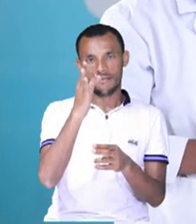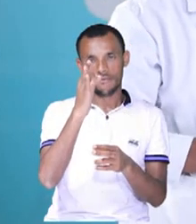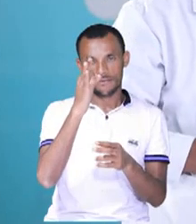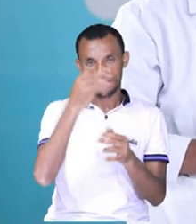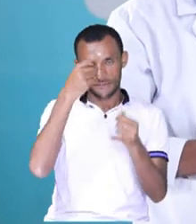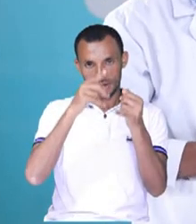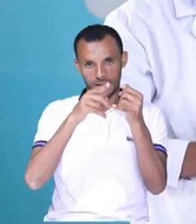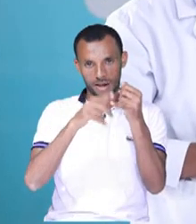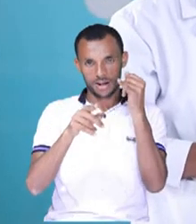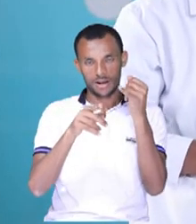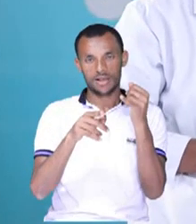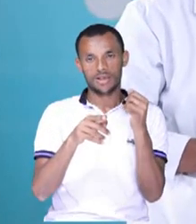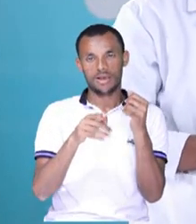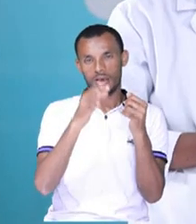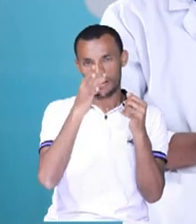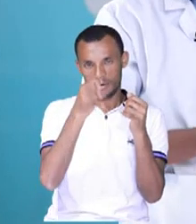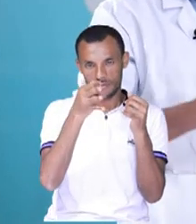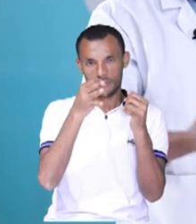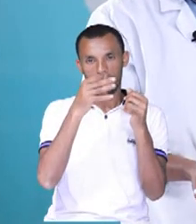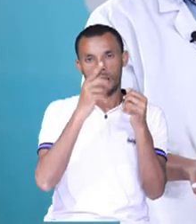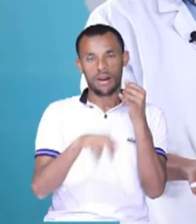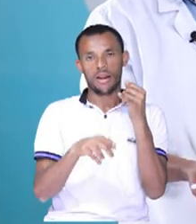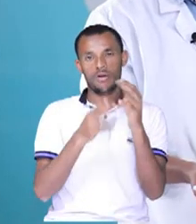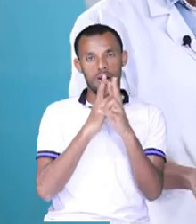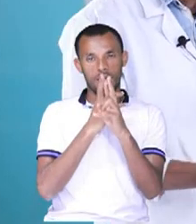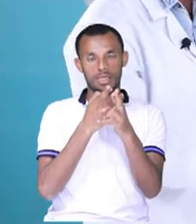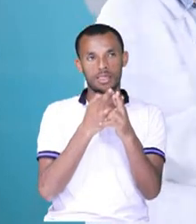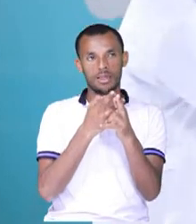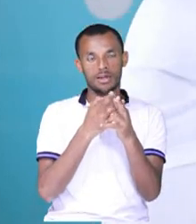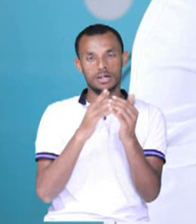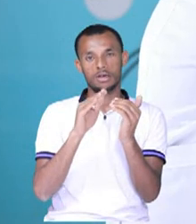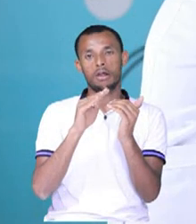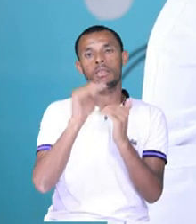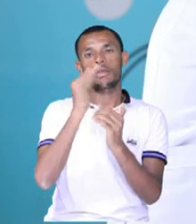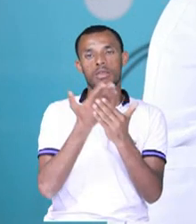final. Final concentration. This is initial concentration. For reactant, which one is greater?